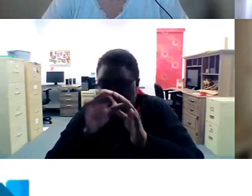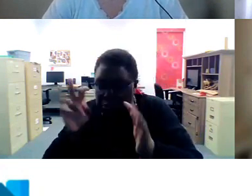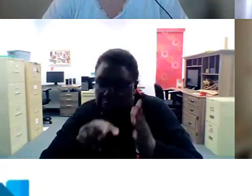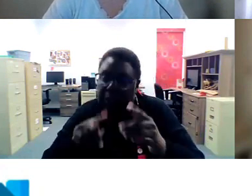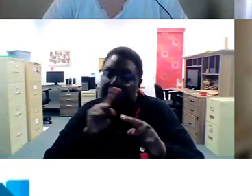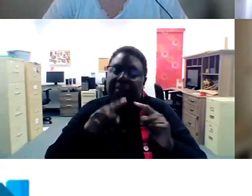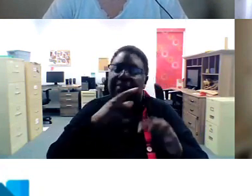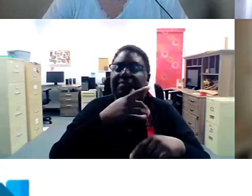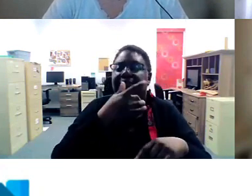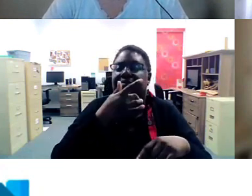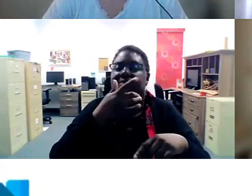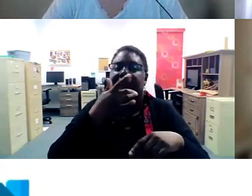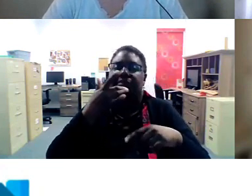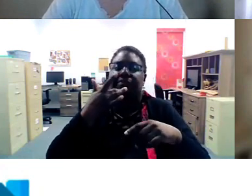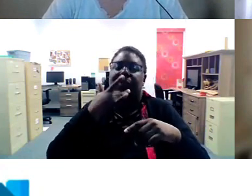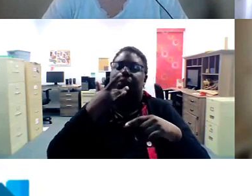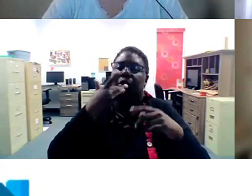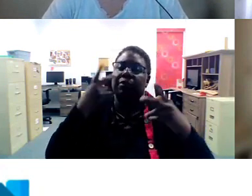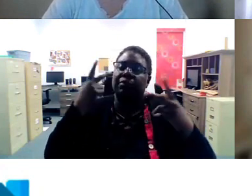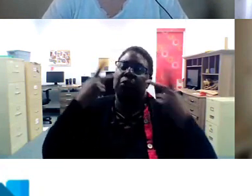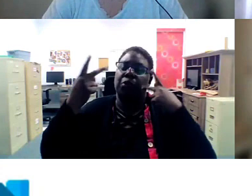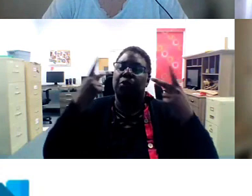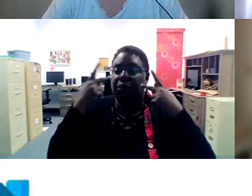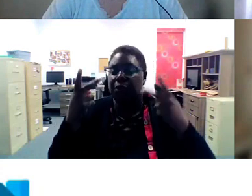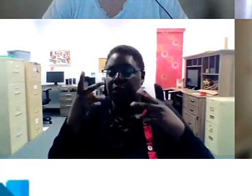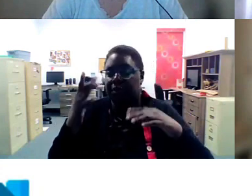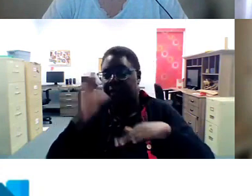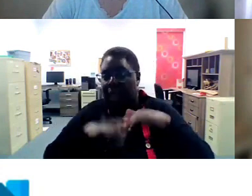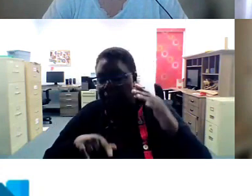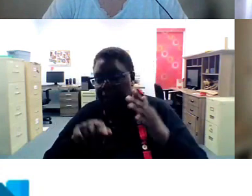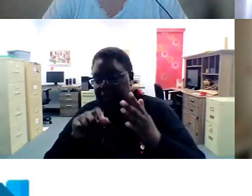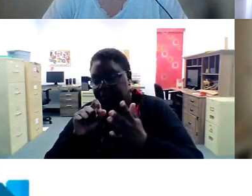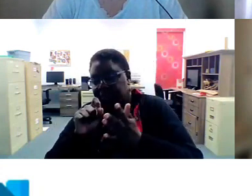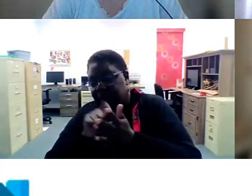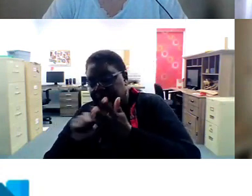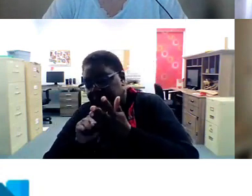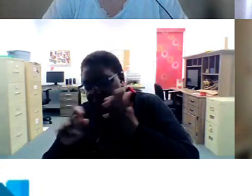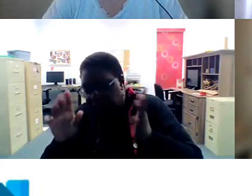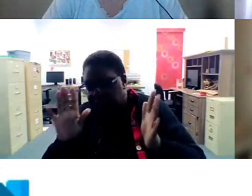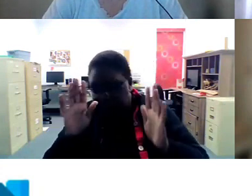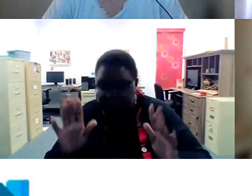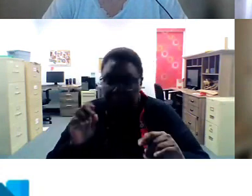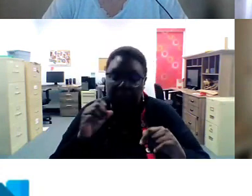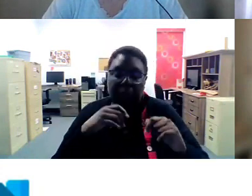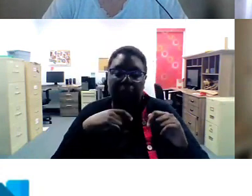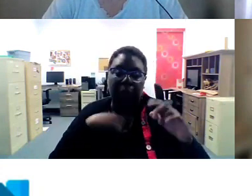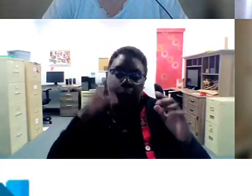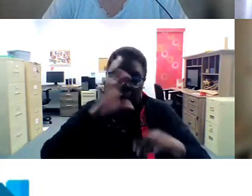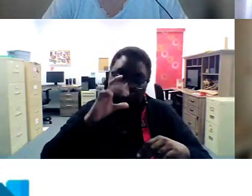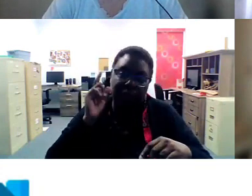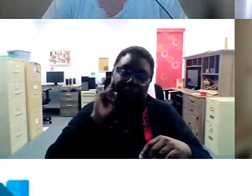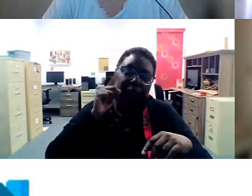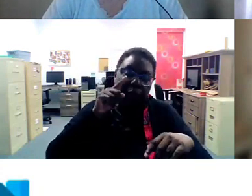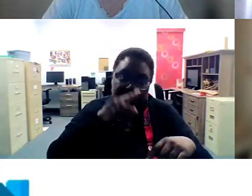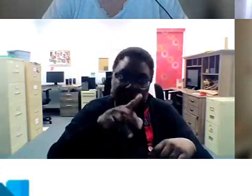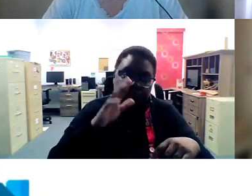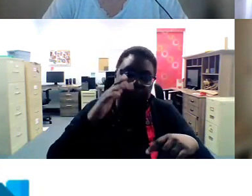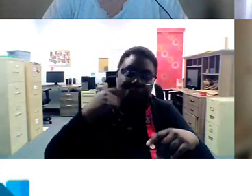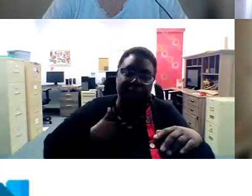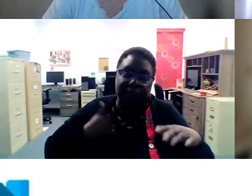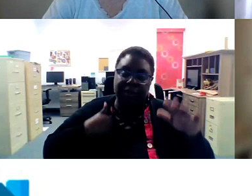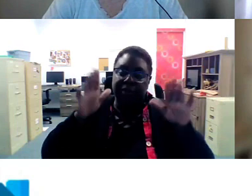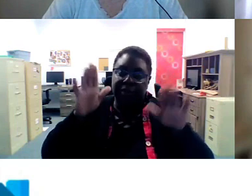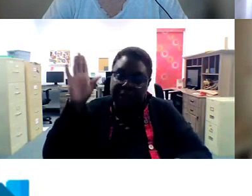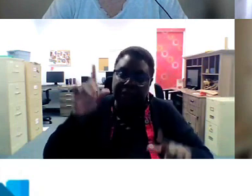pictures, images, and they want to develop their reading skills, but it's emerging. And so visual tools